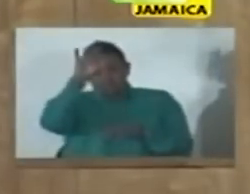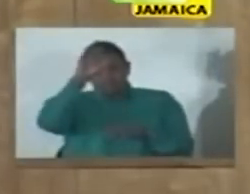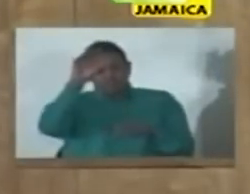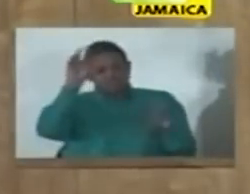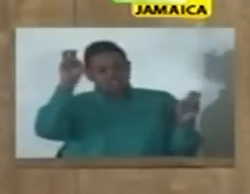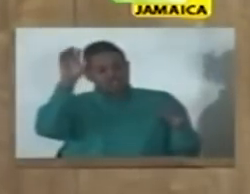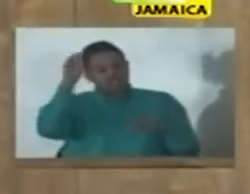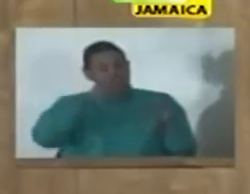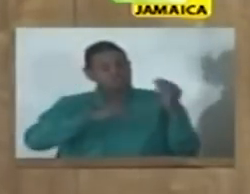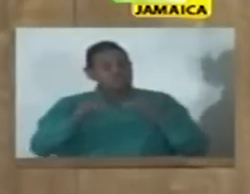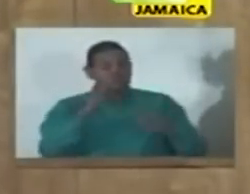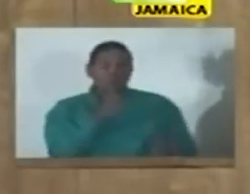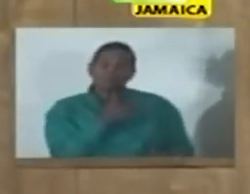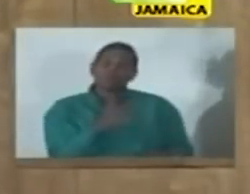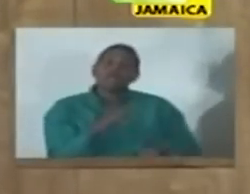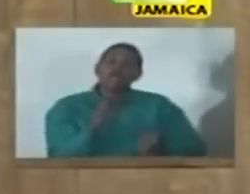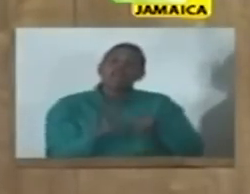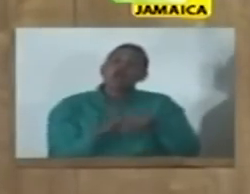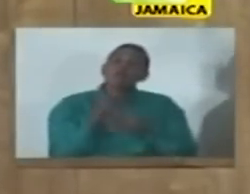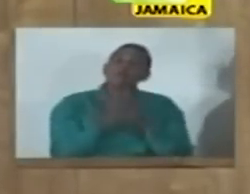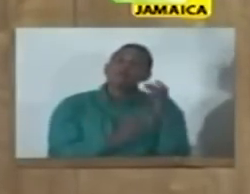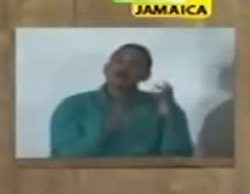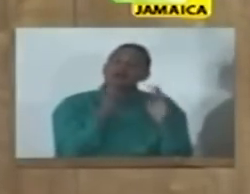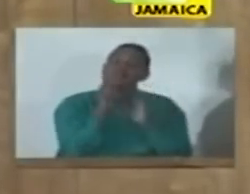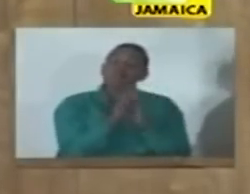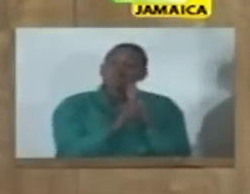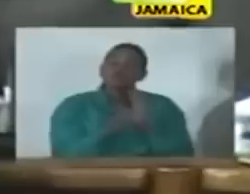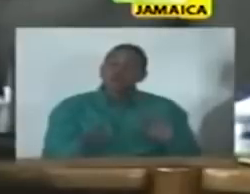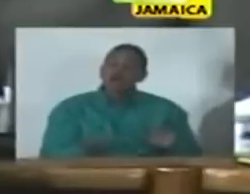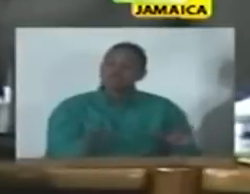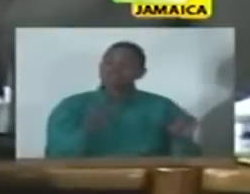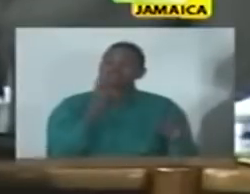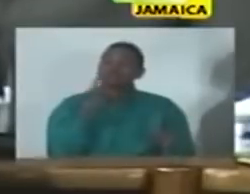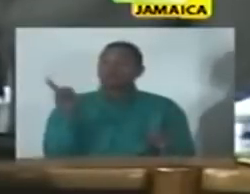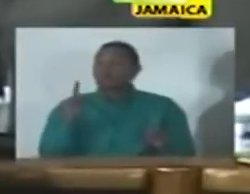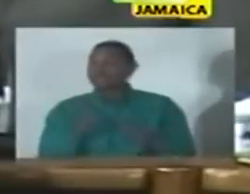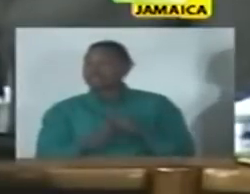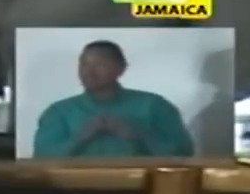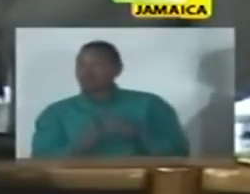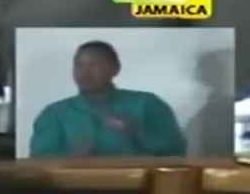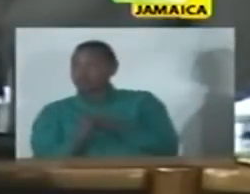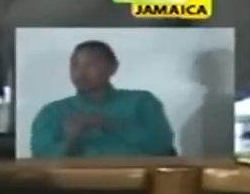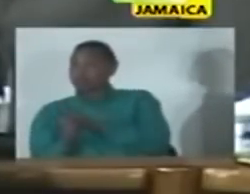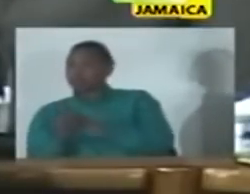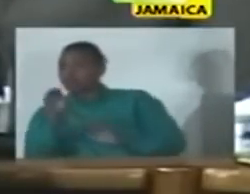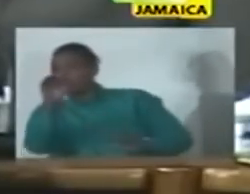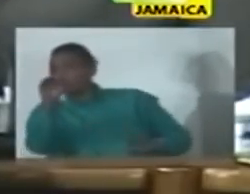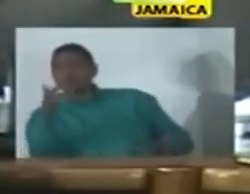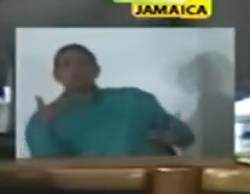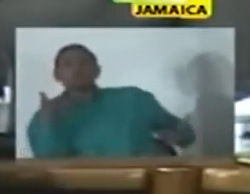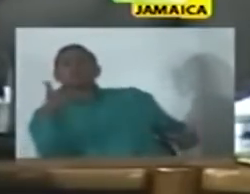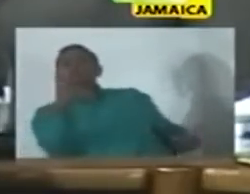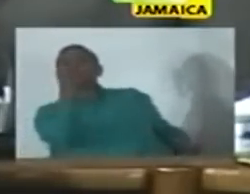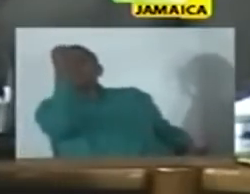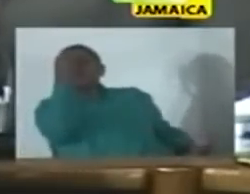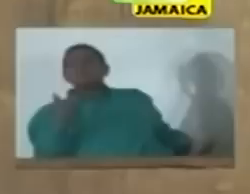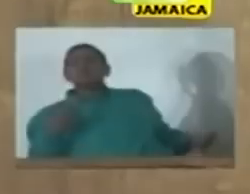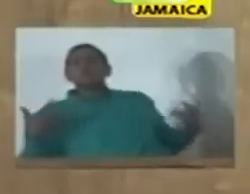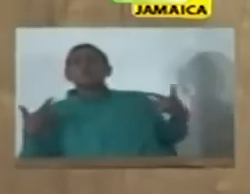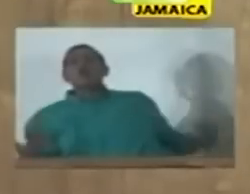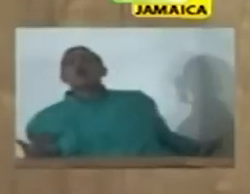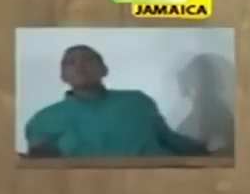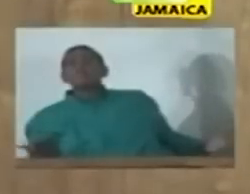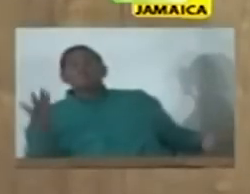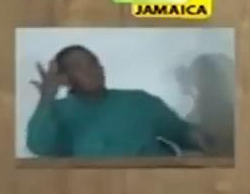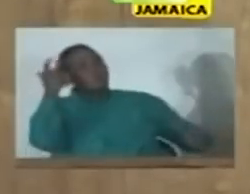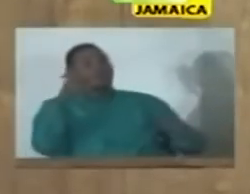of protocol activity when there are difficulties, to call in to ask for their side of the story. Because this impacts,